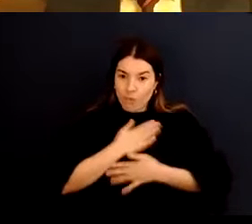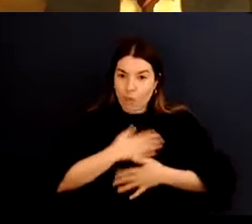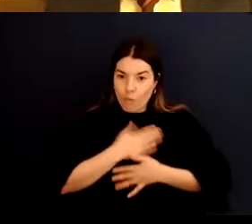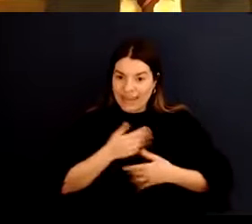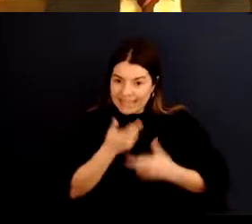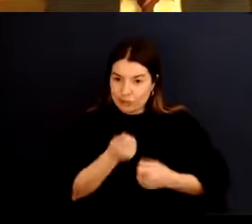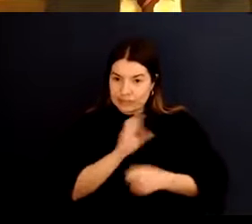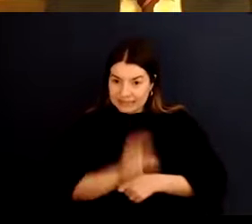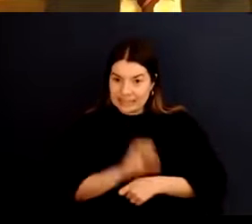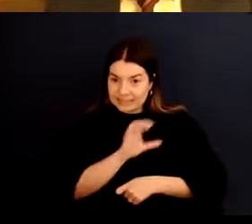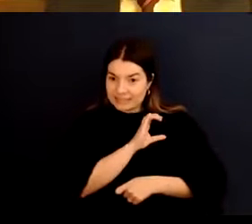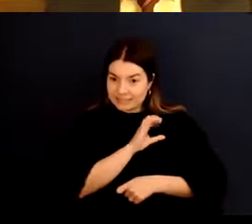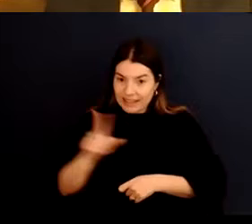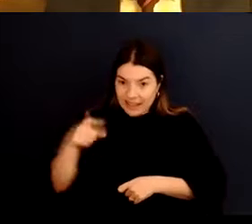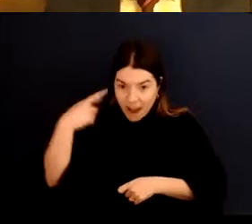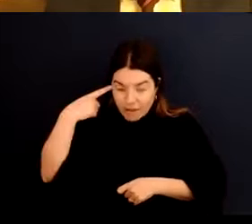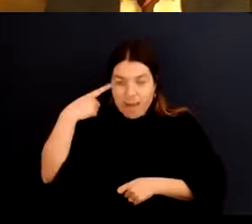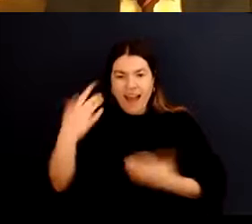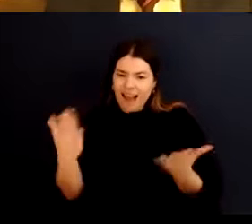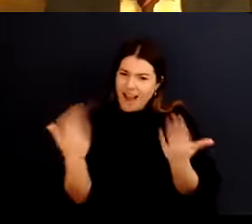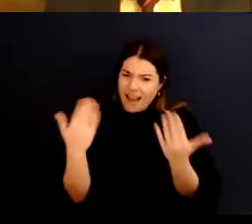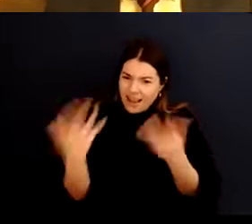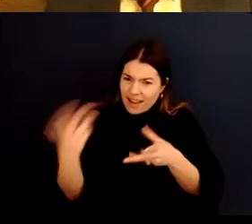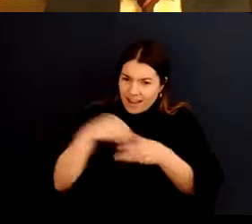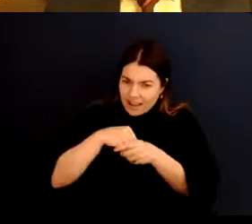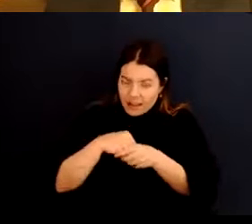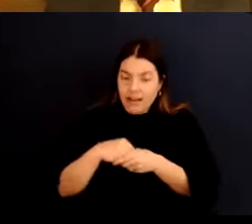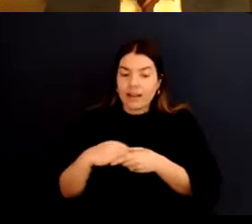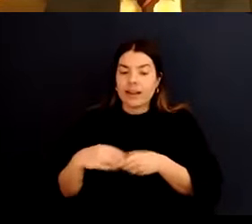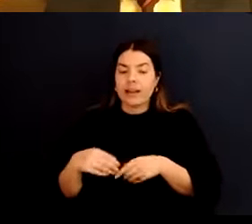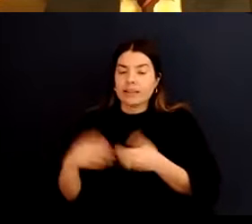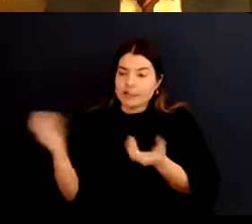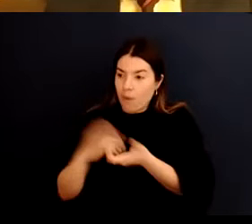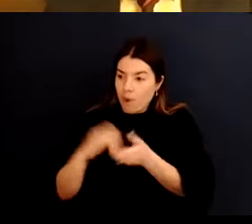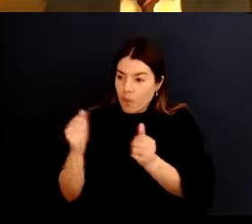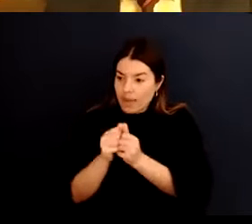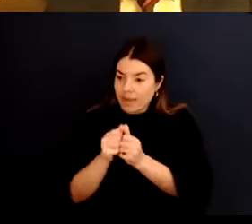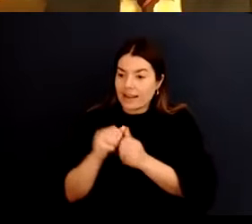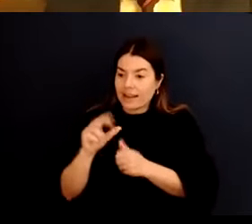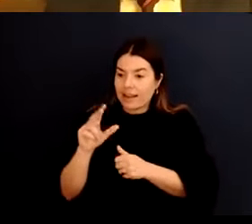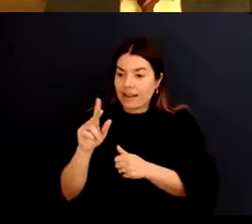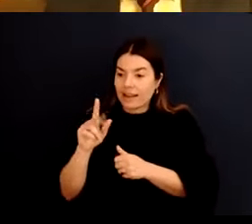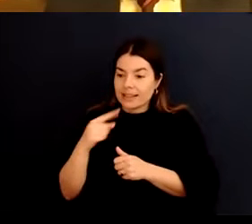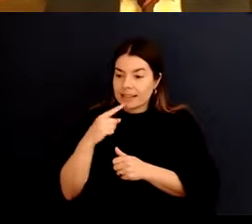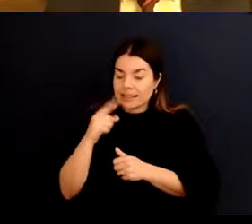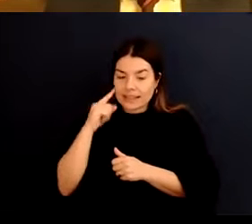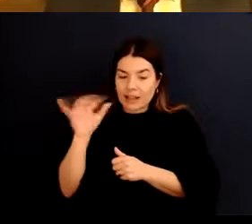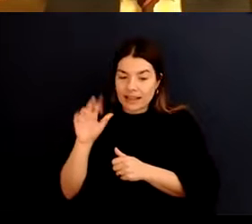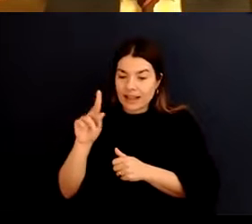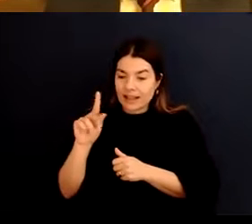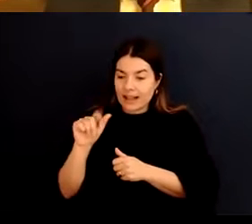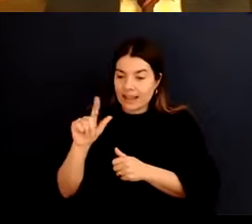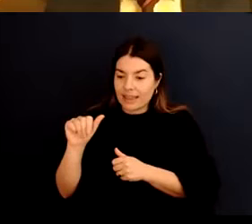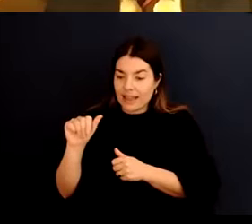to vote. So getting the word out through Ms. Cal Allen, possibly doing mailers to addresses, and working with service providers, because